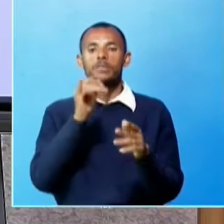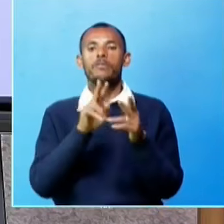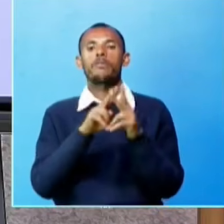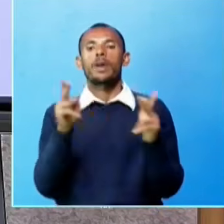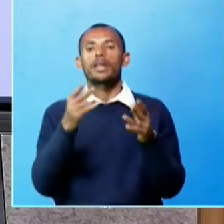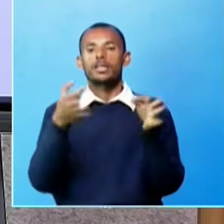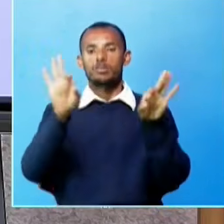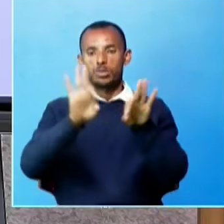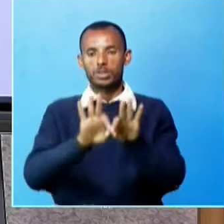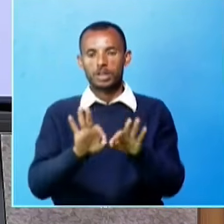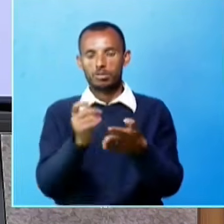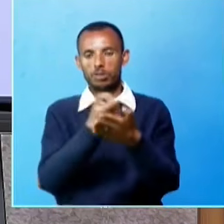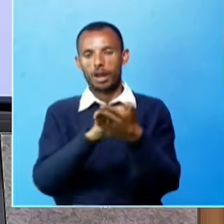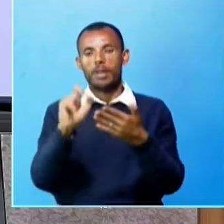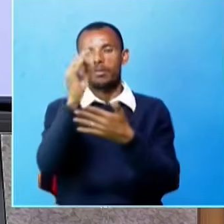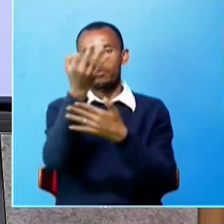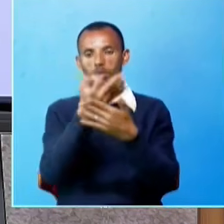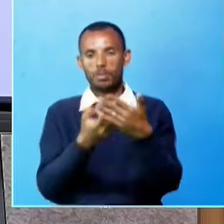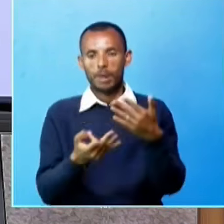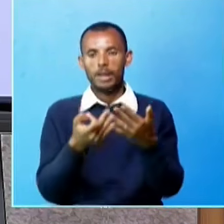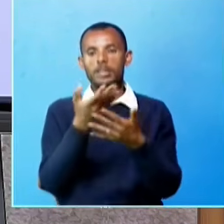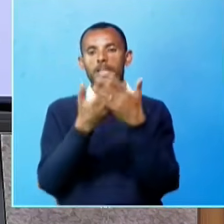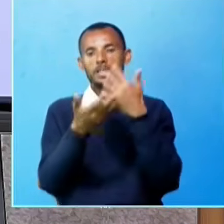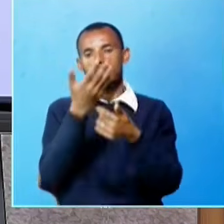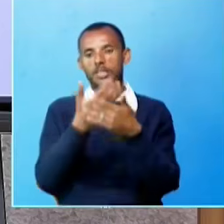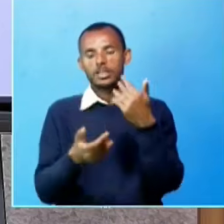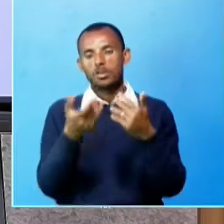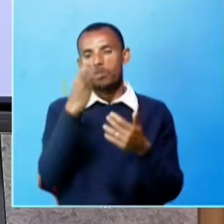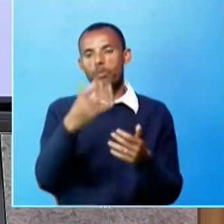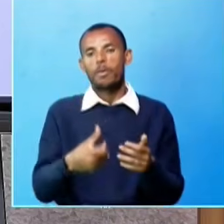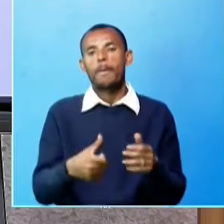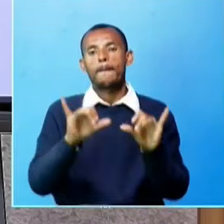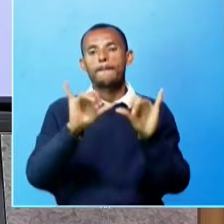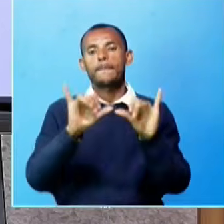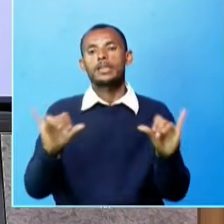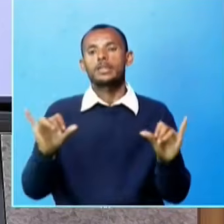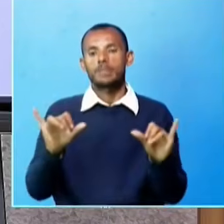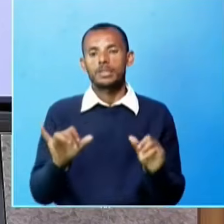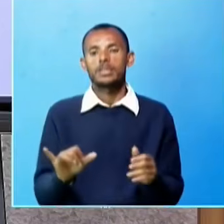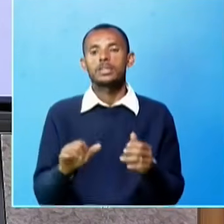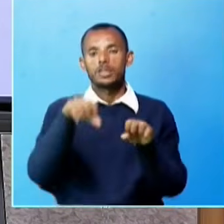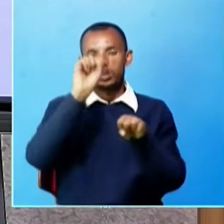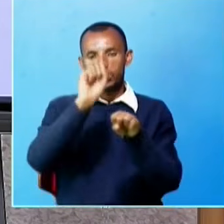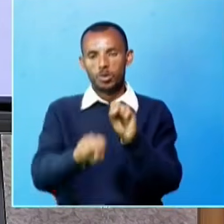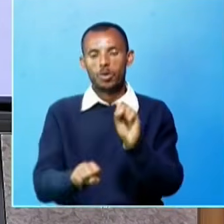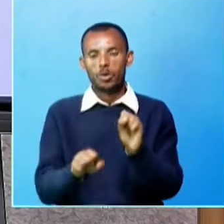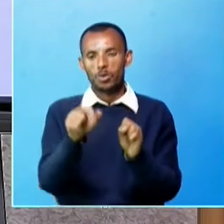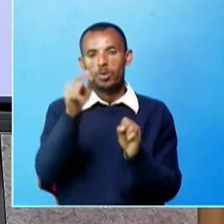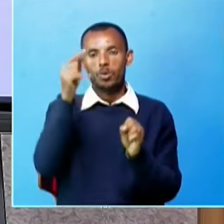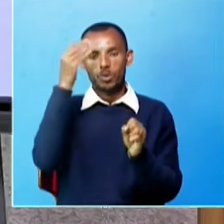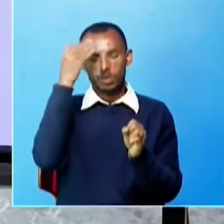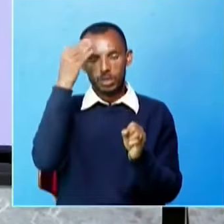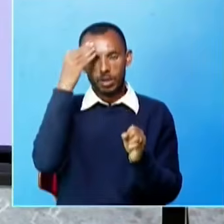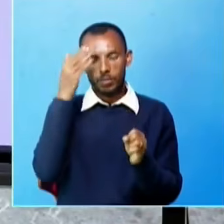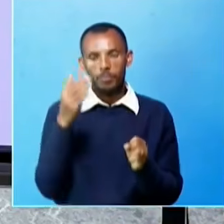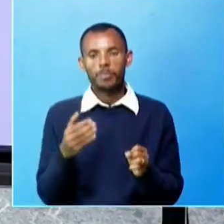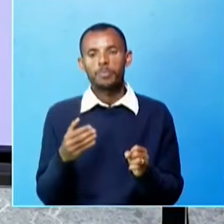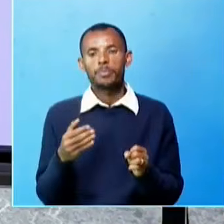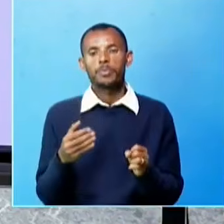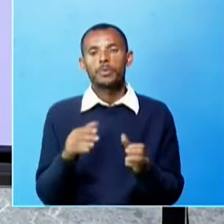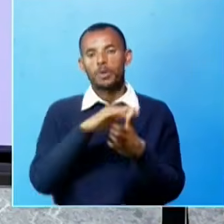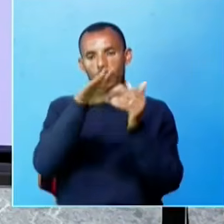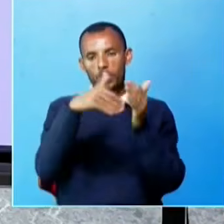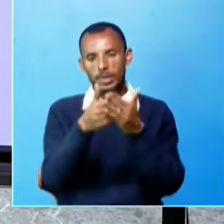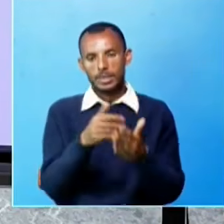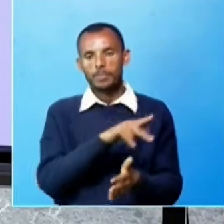and drive formulas in the discussion of measurements. Okay, so you need to remember all